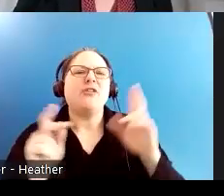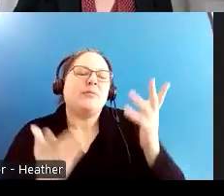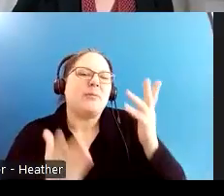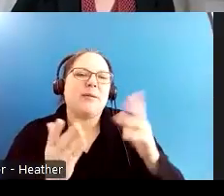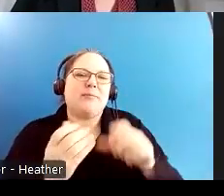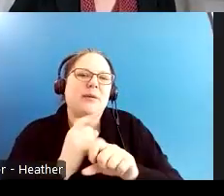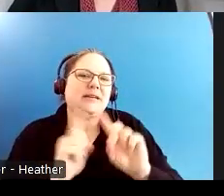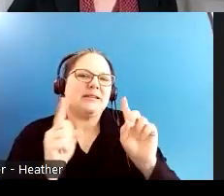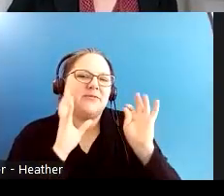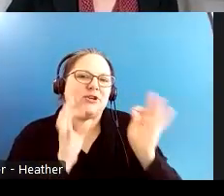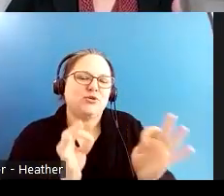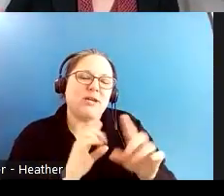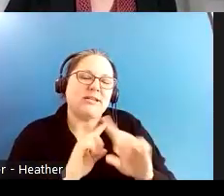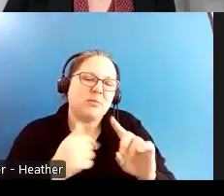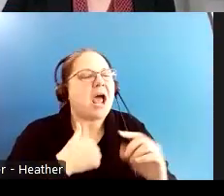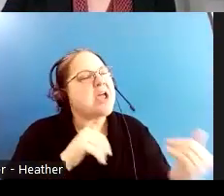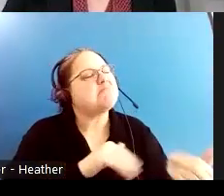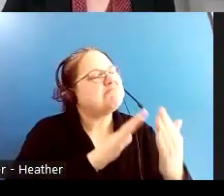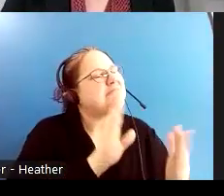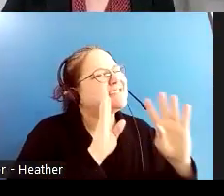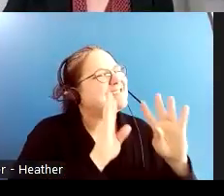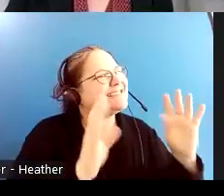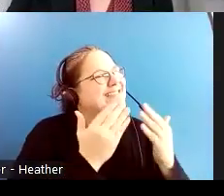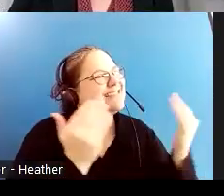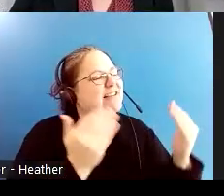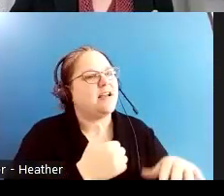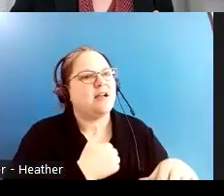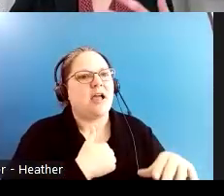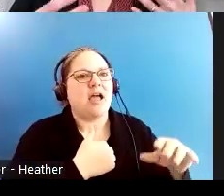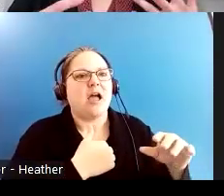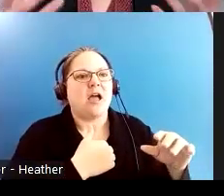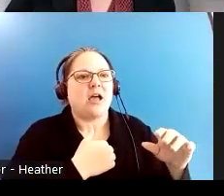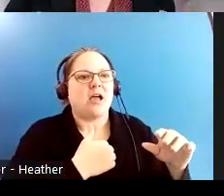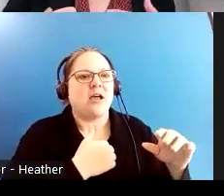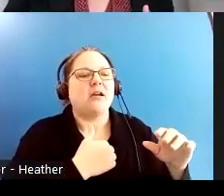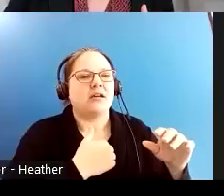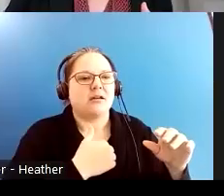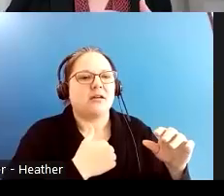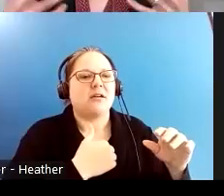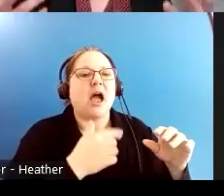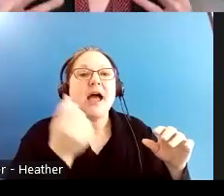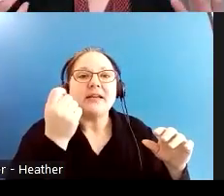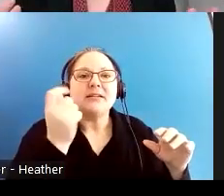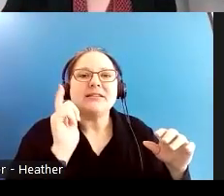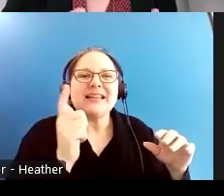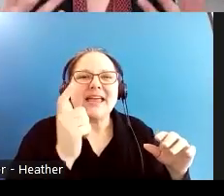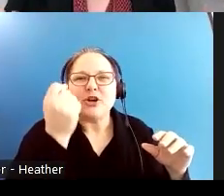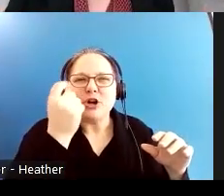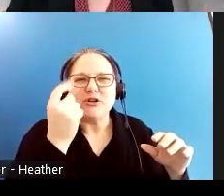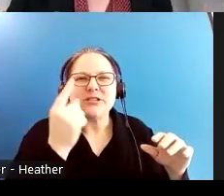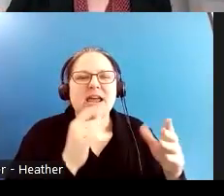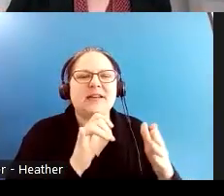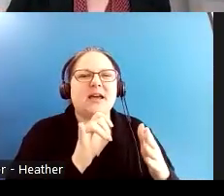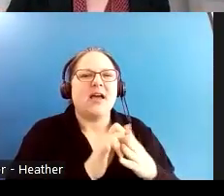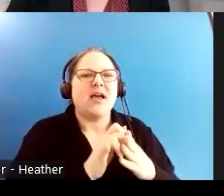this kind of situation. But we were able to understand his threats later as this need to be bigger than other people, this need